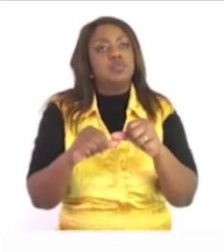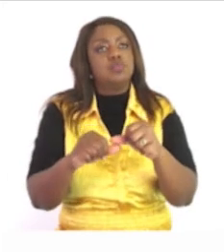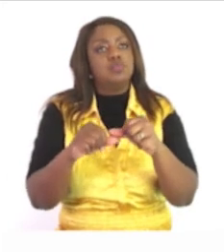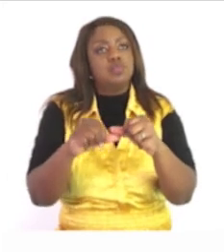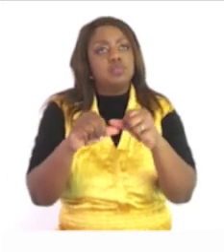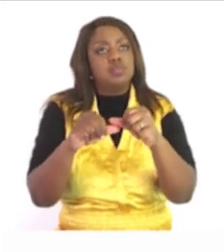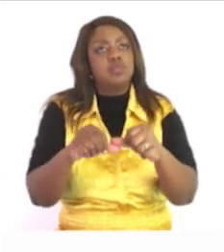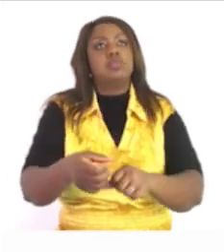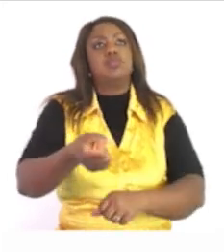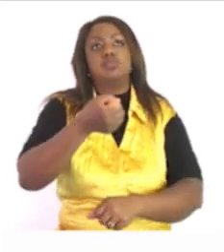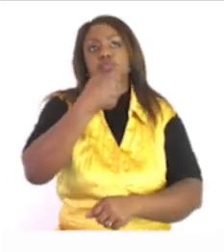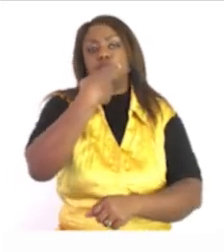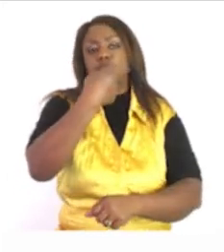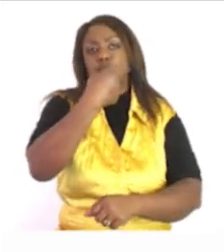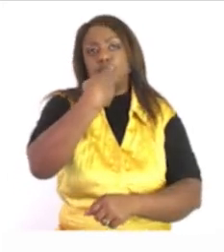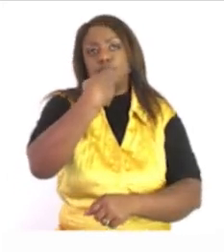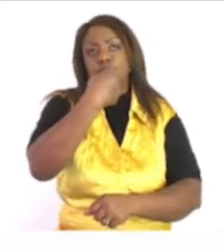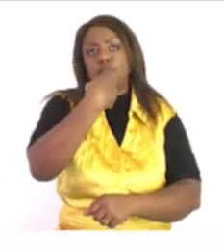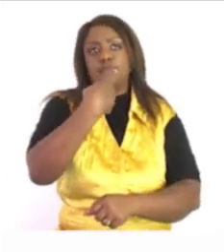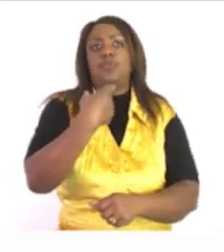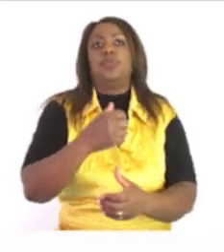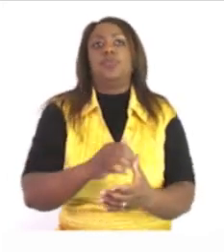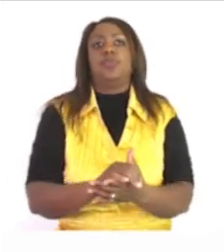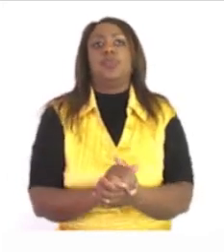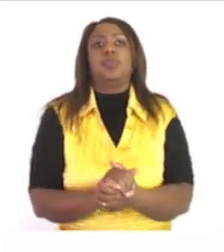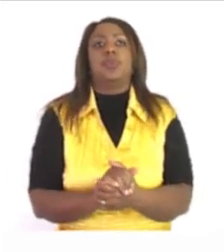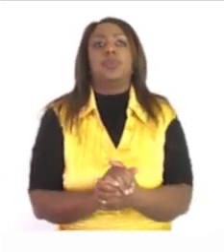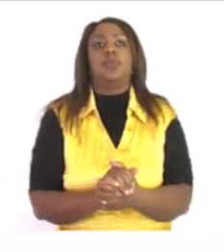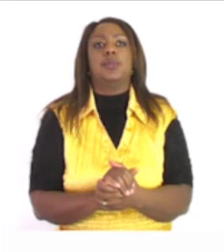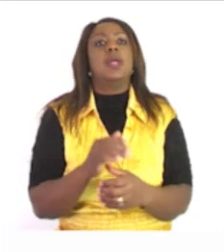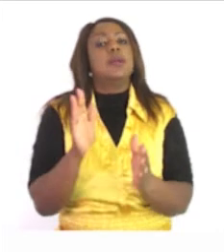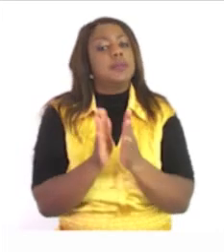other medicine or what? So you need to keep going to the doctor.